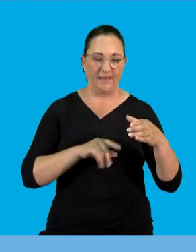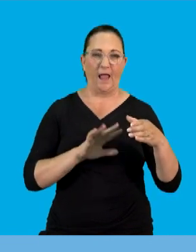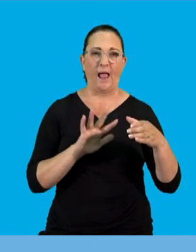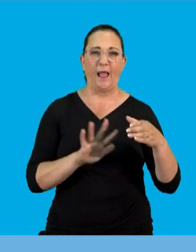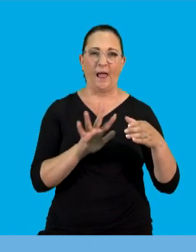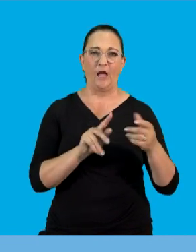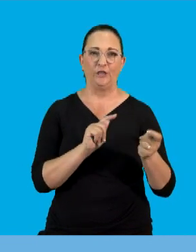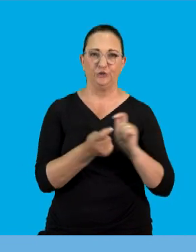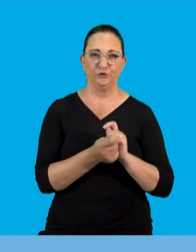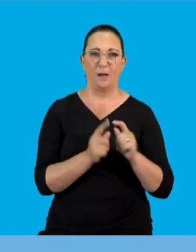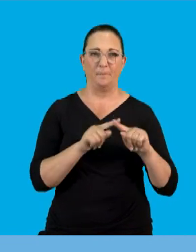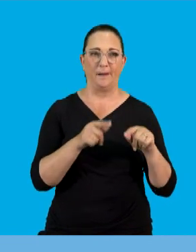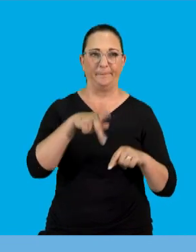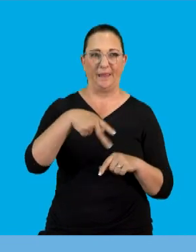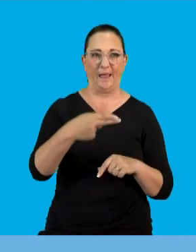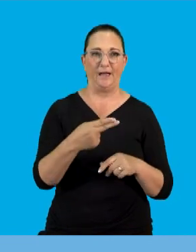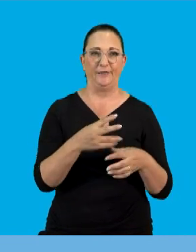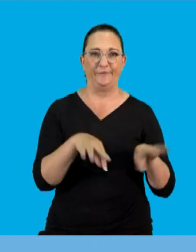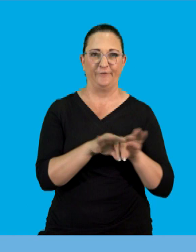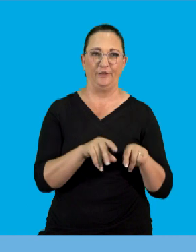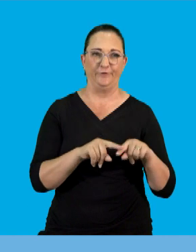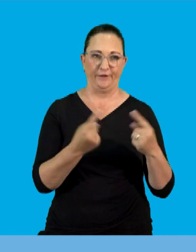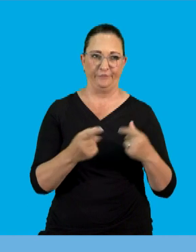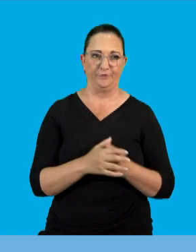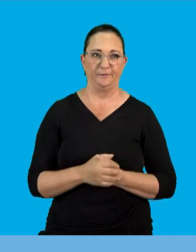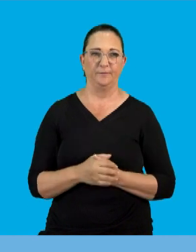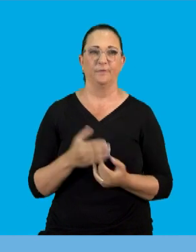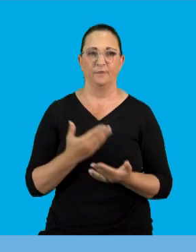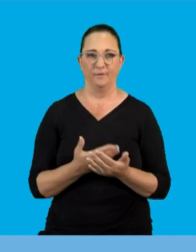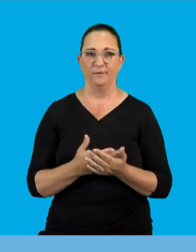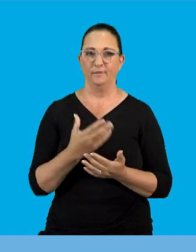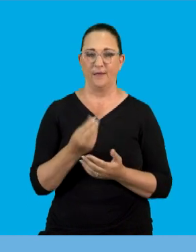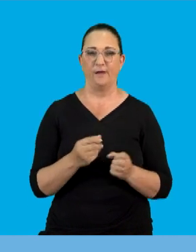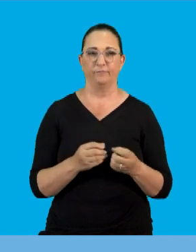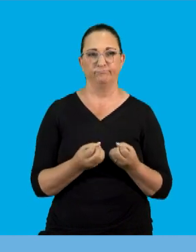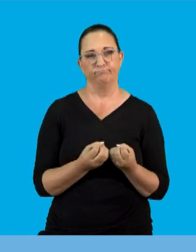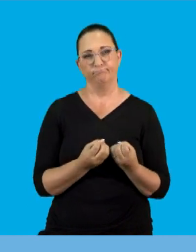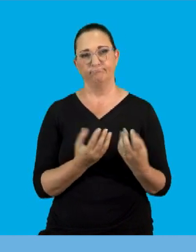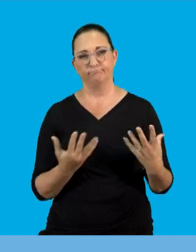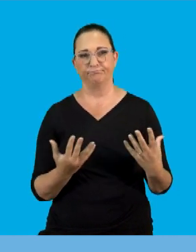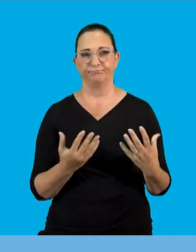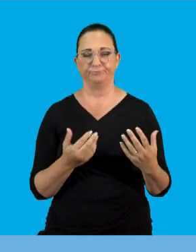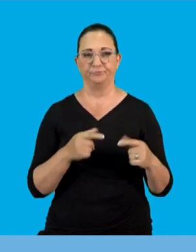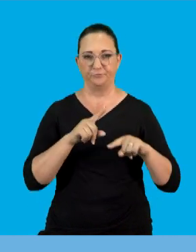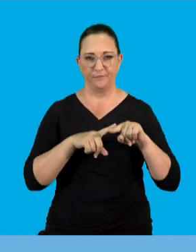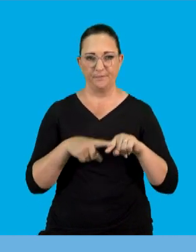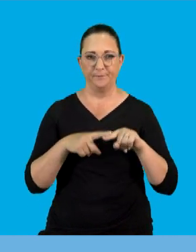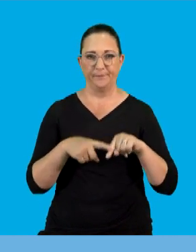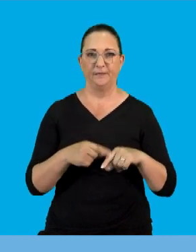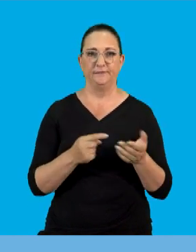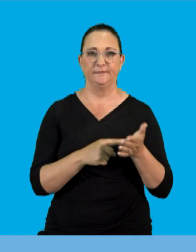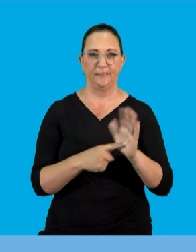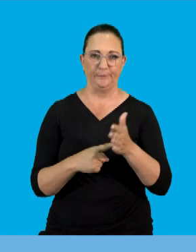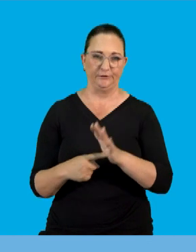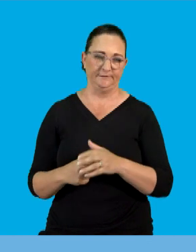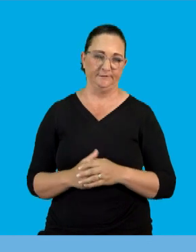So we can have multiple indicators and they will each change color differently depending on the pH value. You